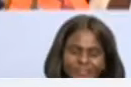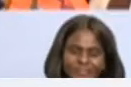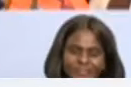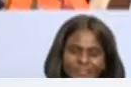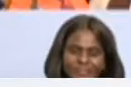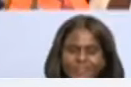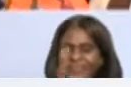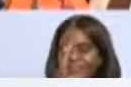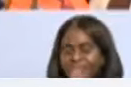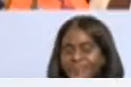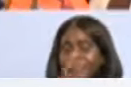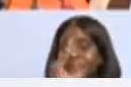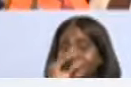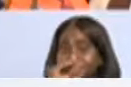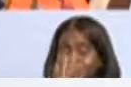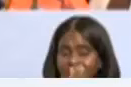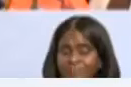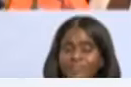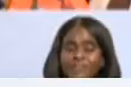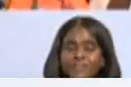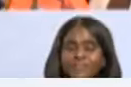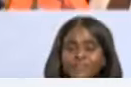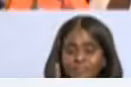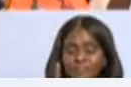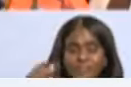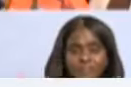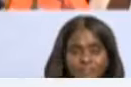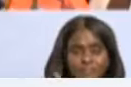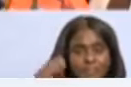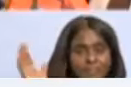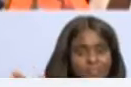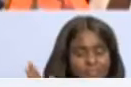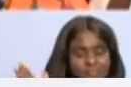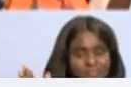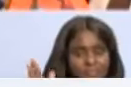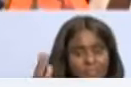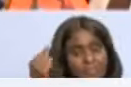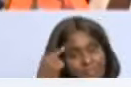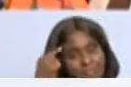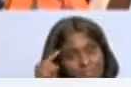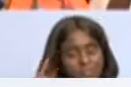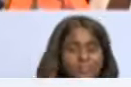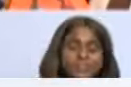Madam Speaker, the new dawn... Nakabiri?